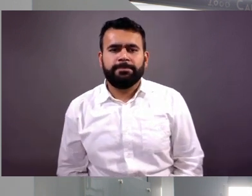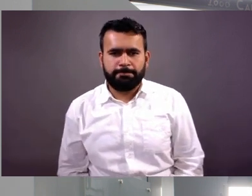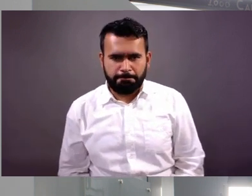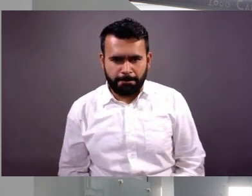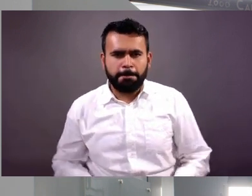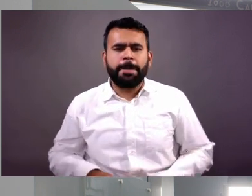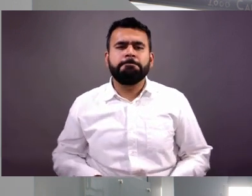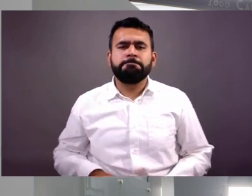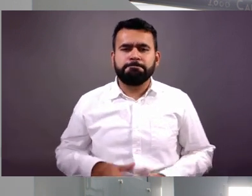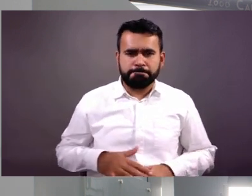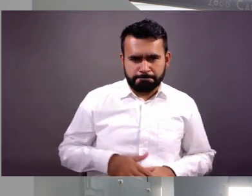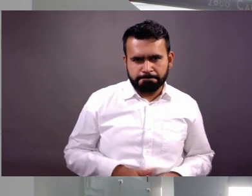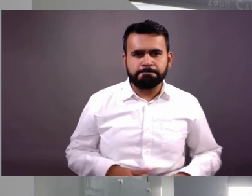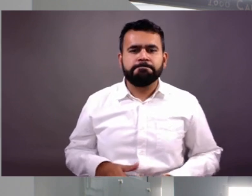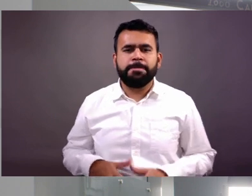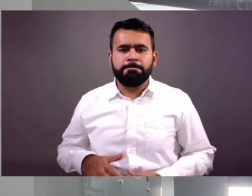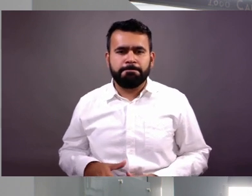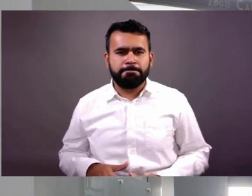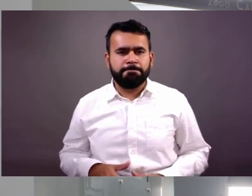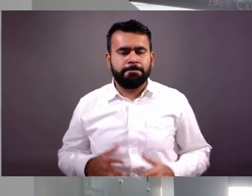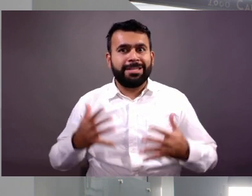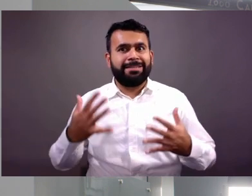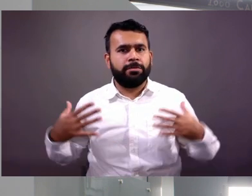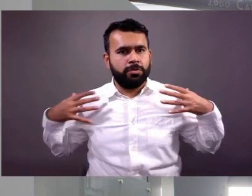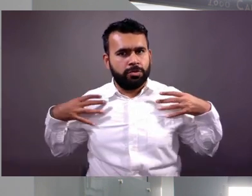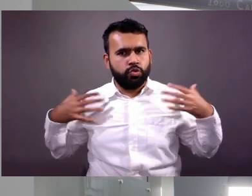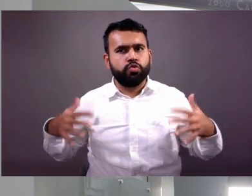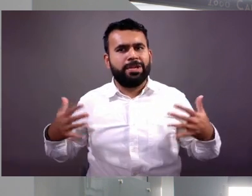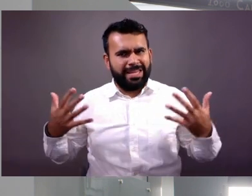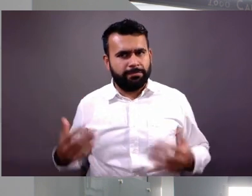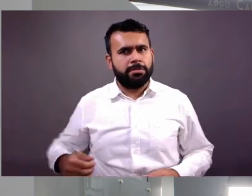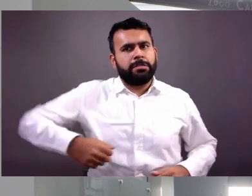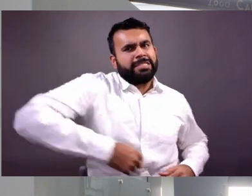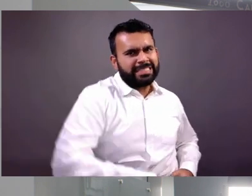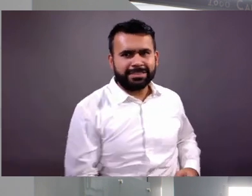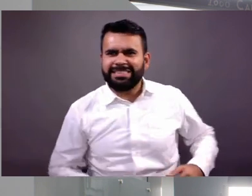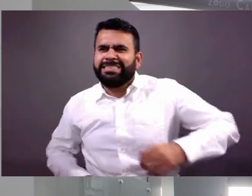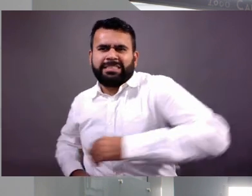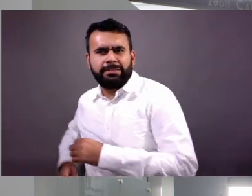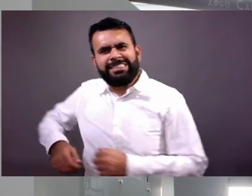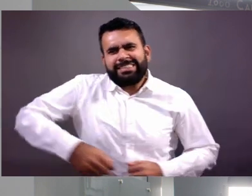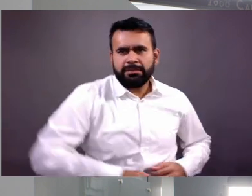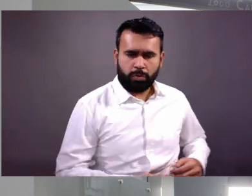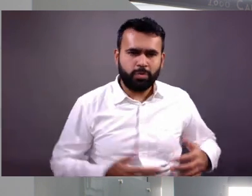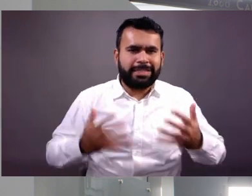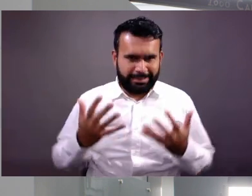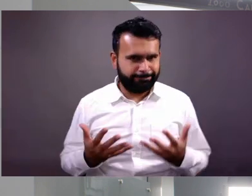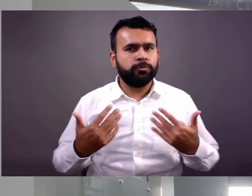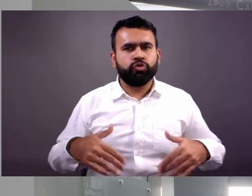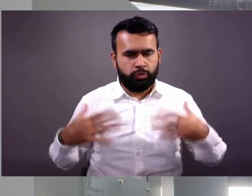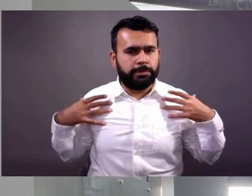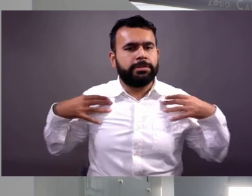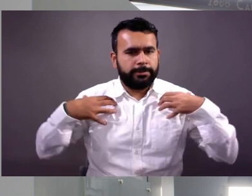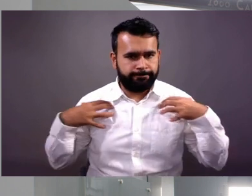boom, boom, hop. Really be heavy with your shoulders. So you might want to kind of torque your hips a little bit more.